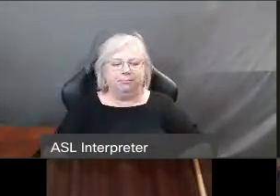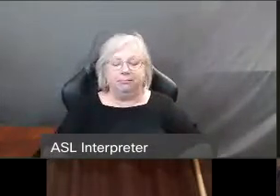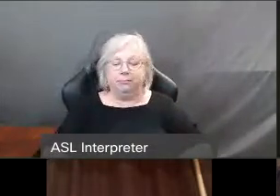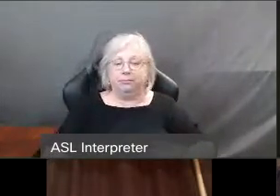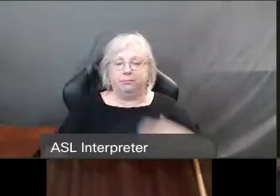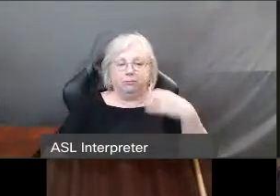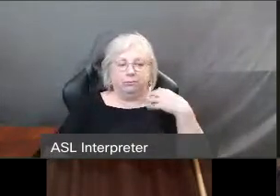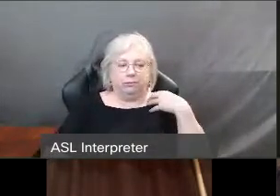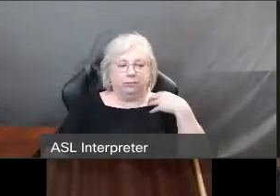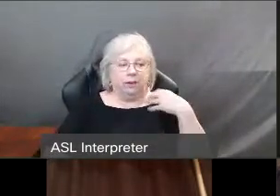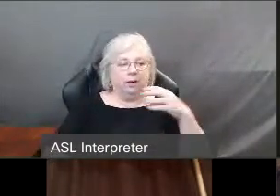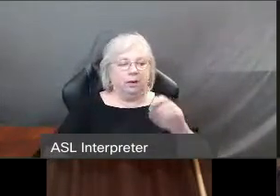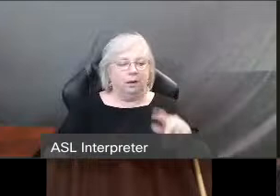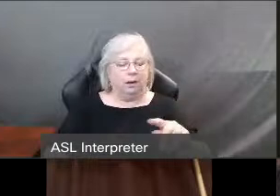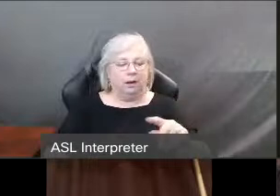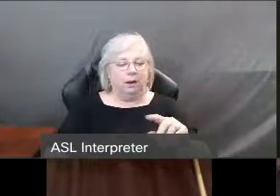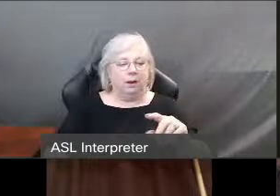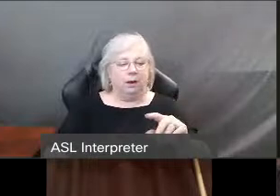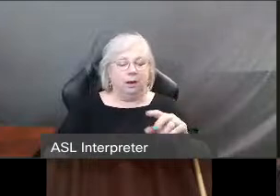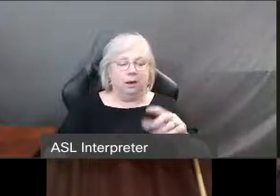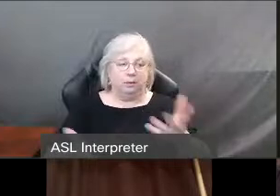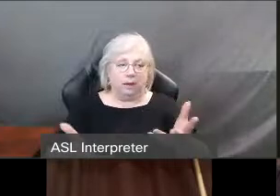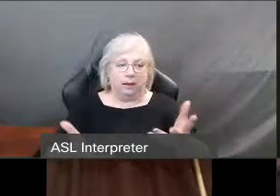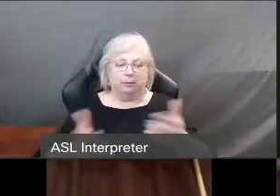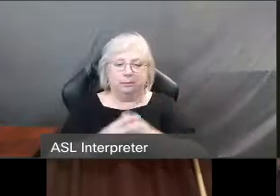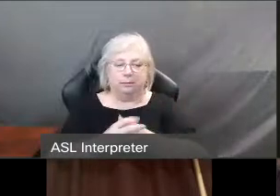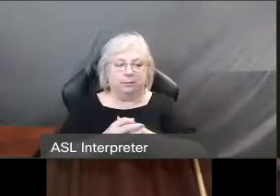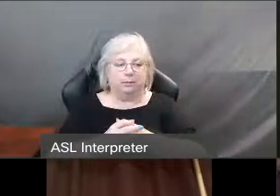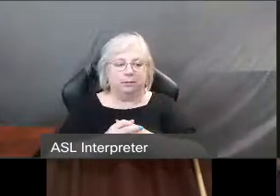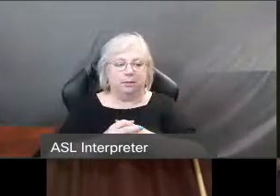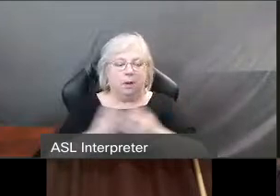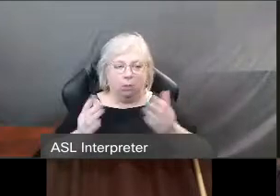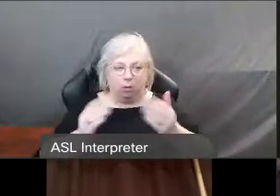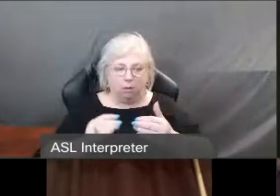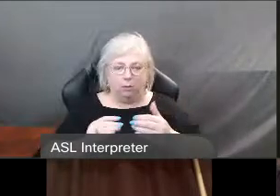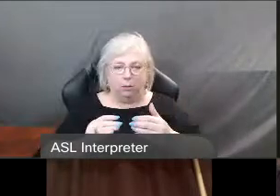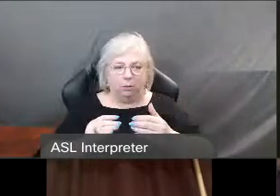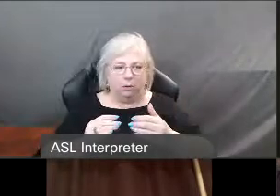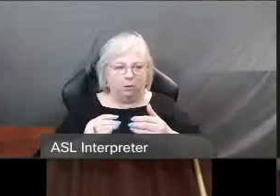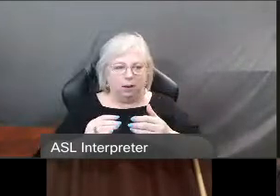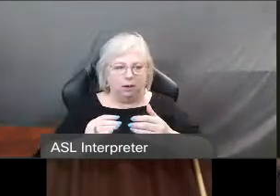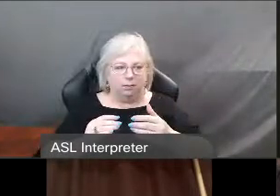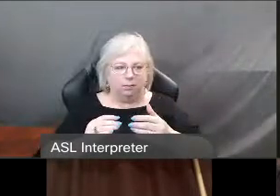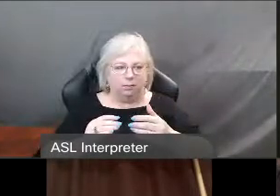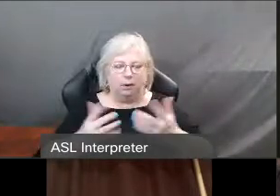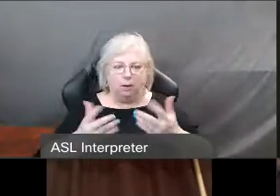Okay. All right, with that, we go ahead into the consent agenda.